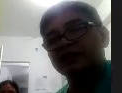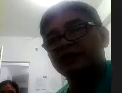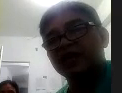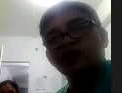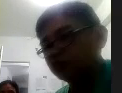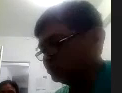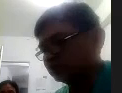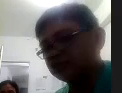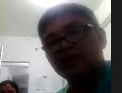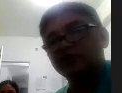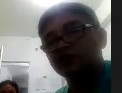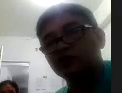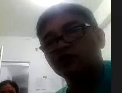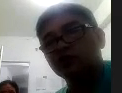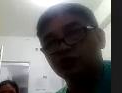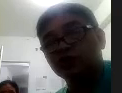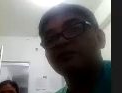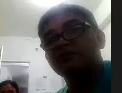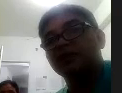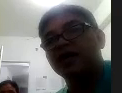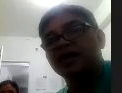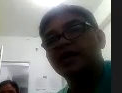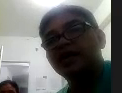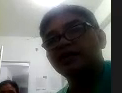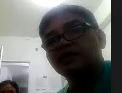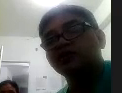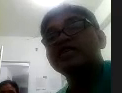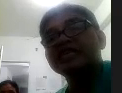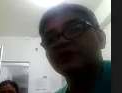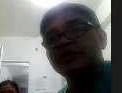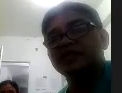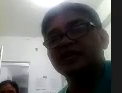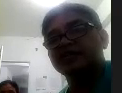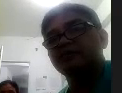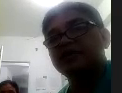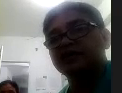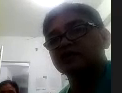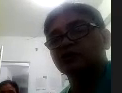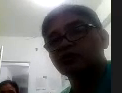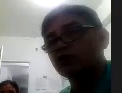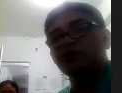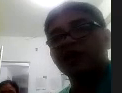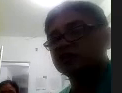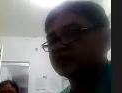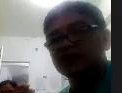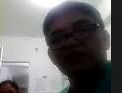vaginal examination, just you can just increase the bleeding. So